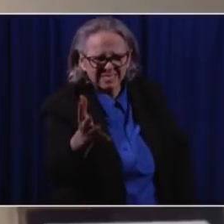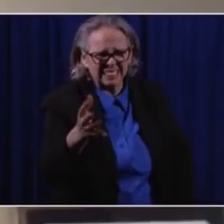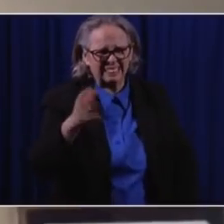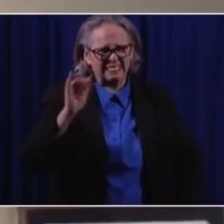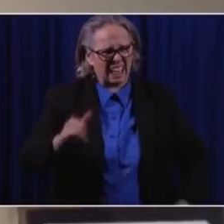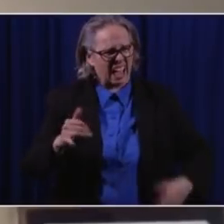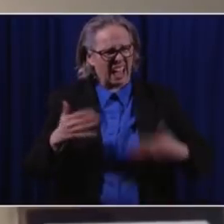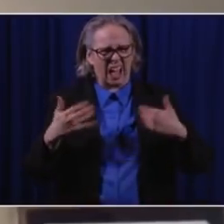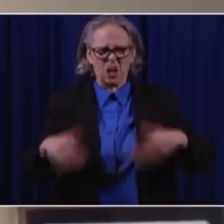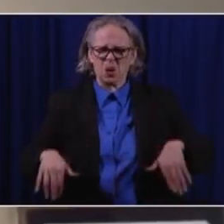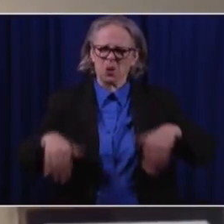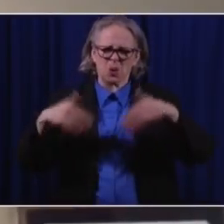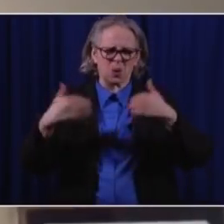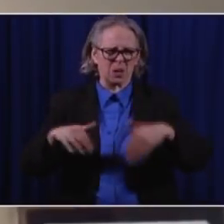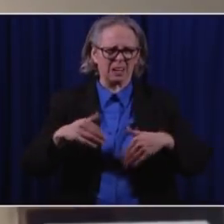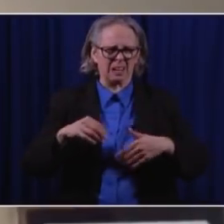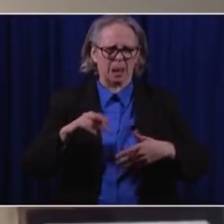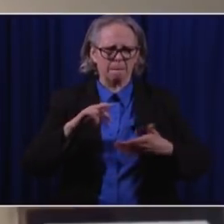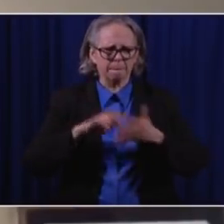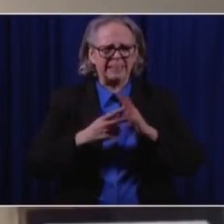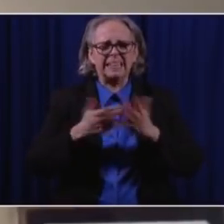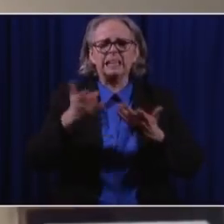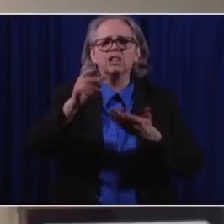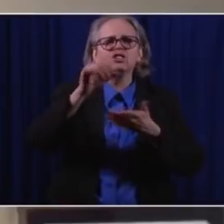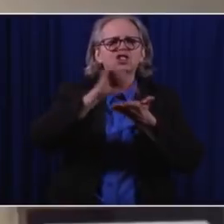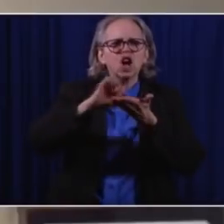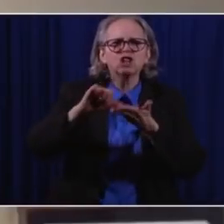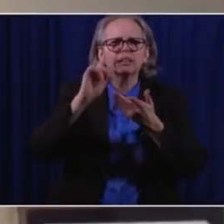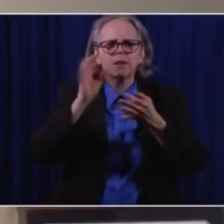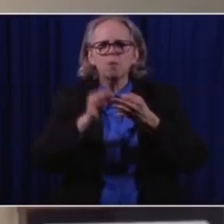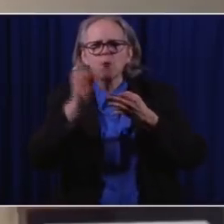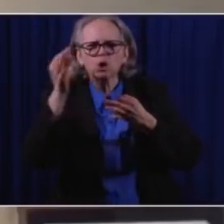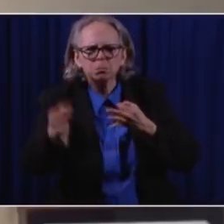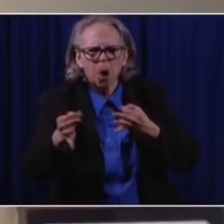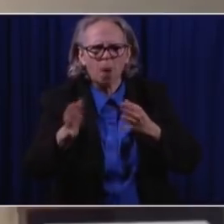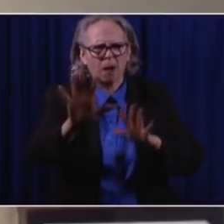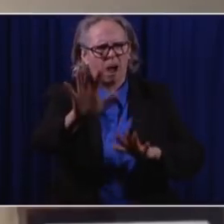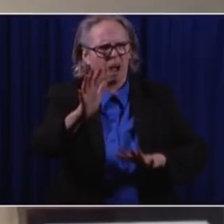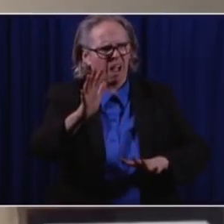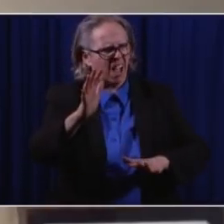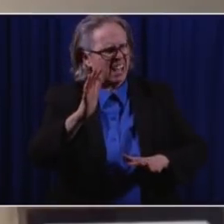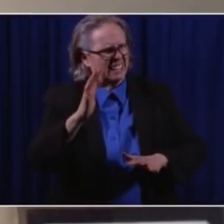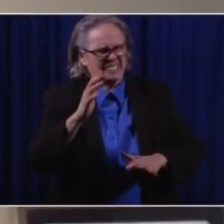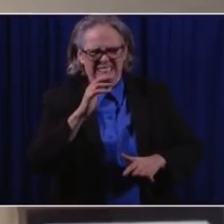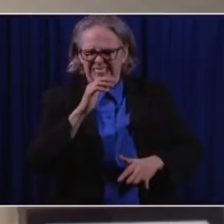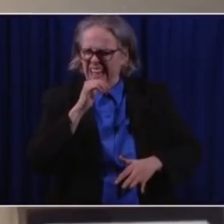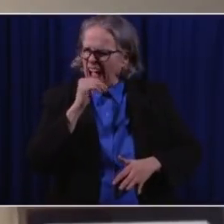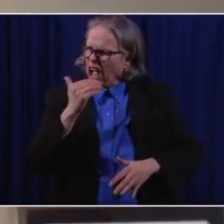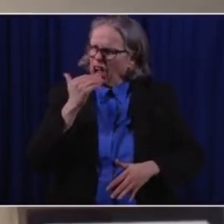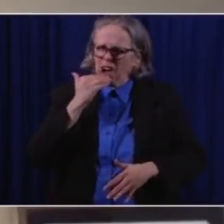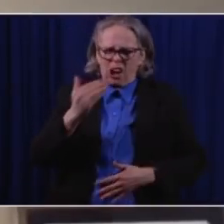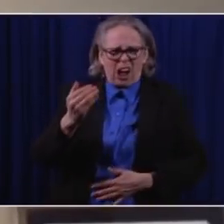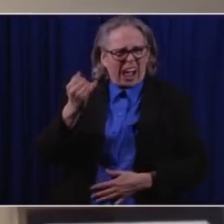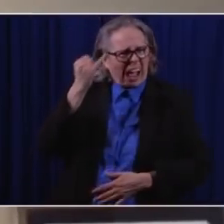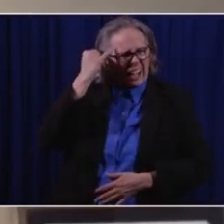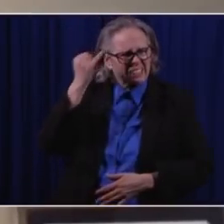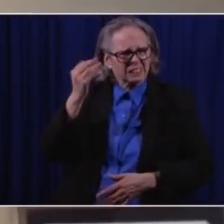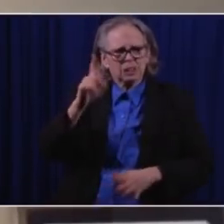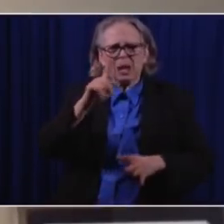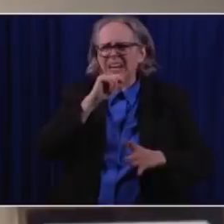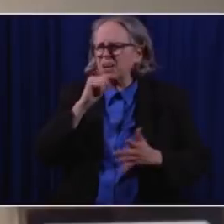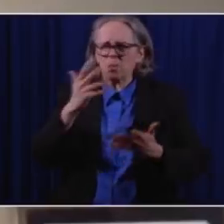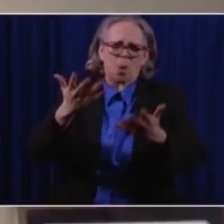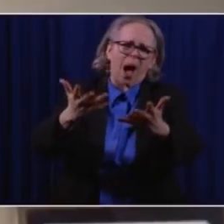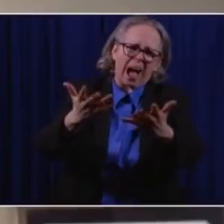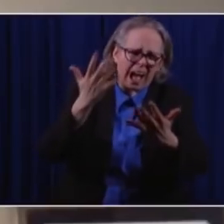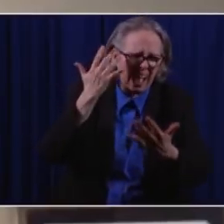postpone elective procedures and surgeries are very unpopular, particularly at the end of an insurance year. And while emergency care